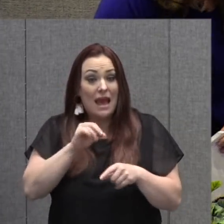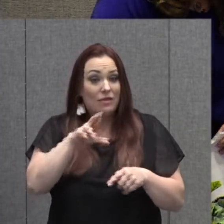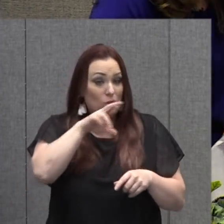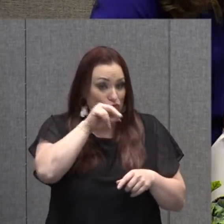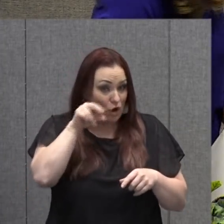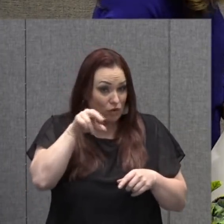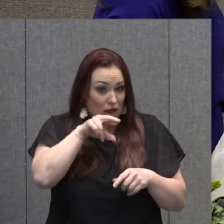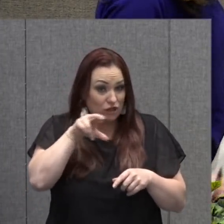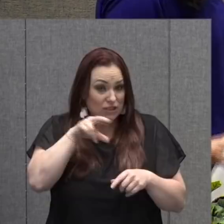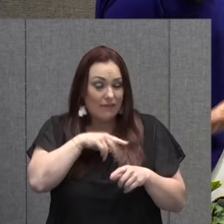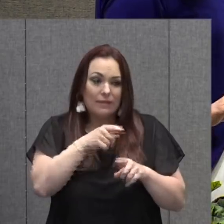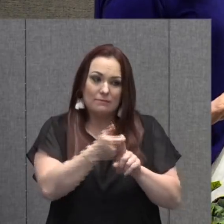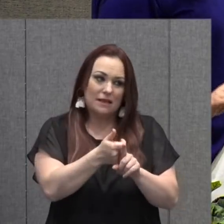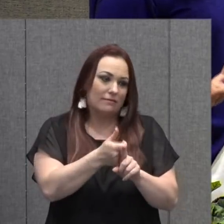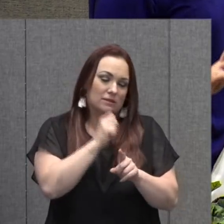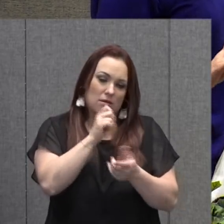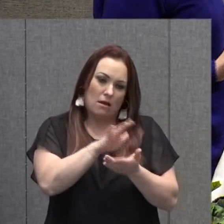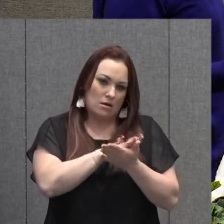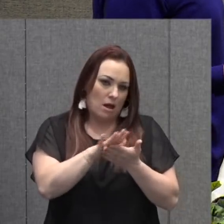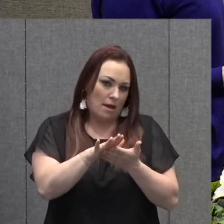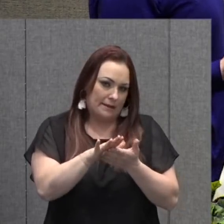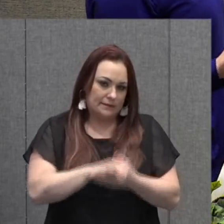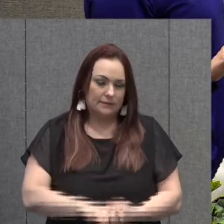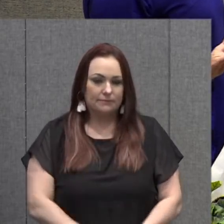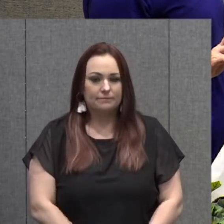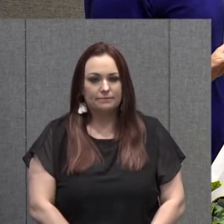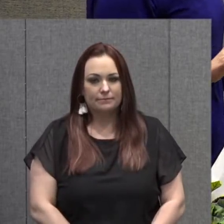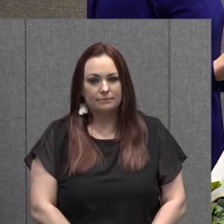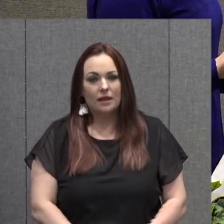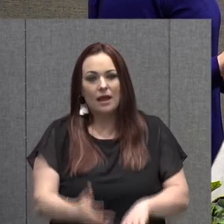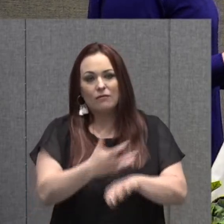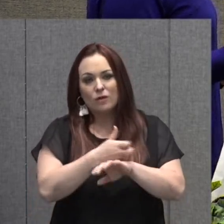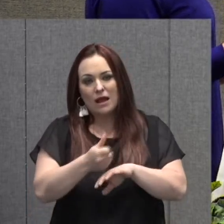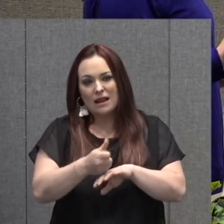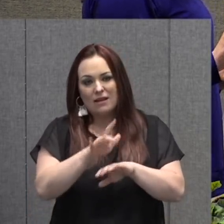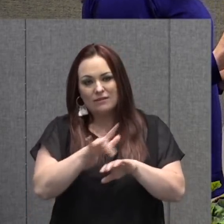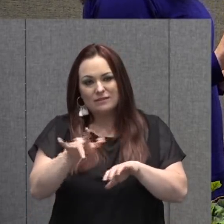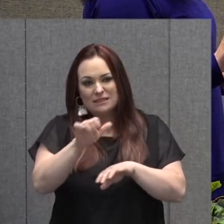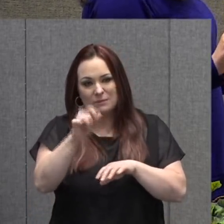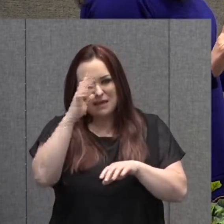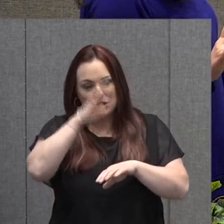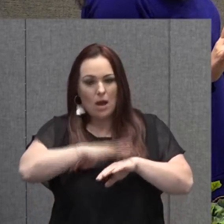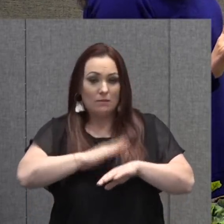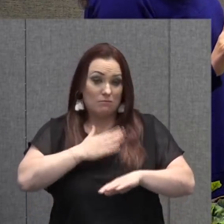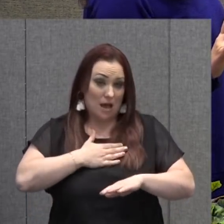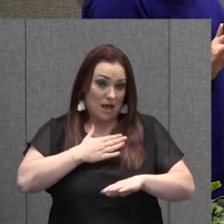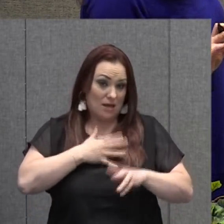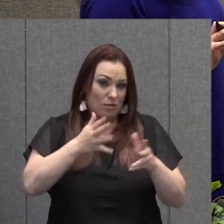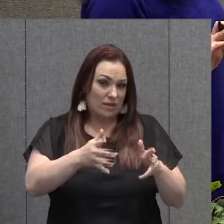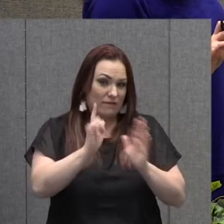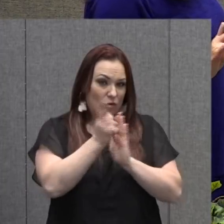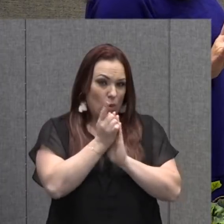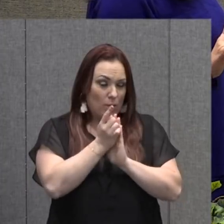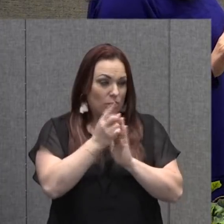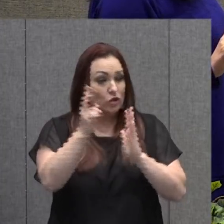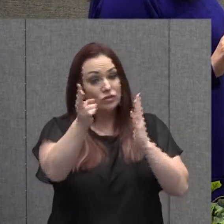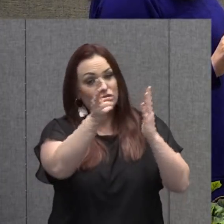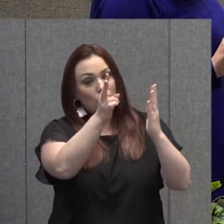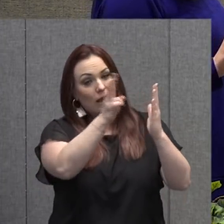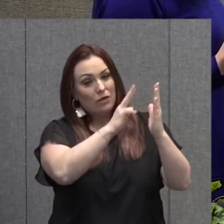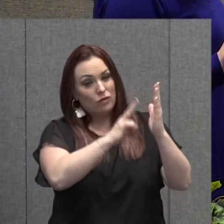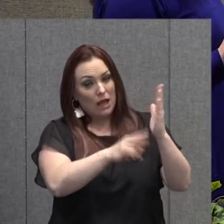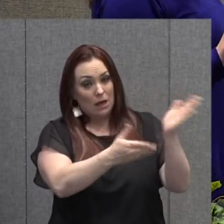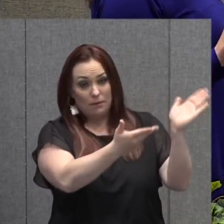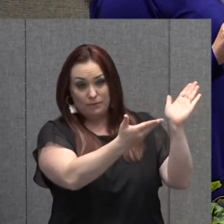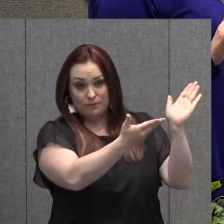nice. So I ran out of room on this graphic organizer. I'm going to leave it there just for a second so you guys can kind of